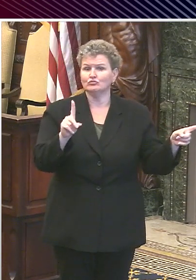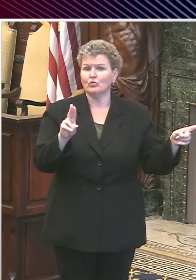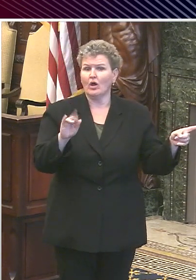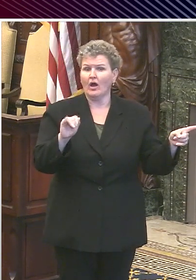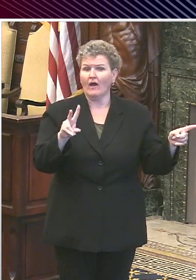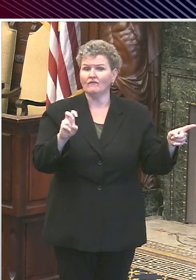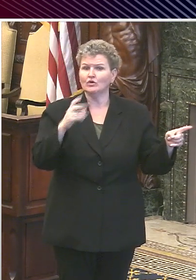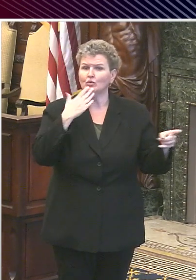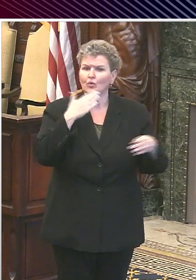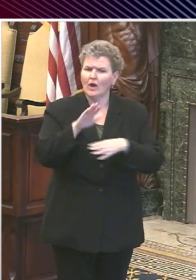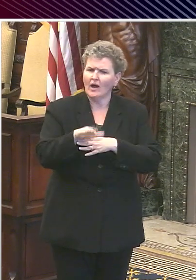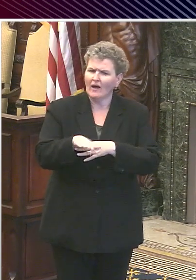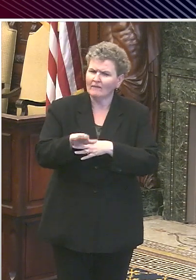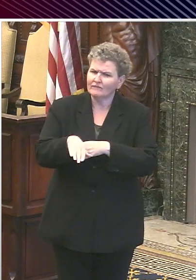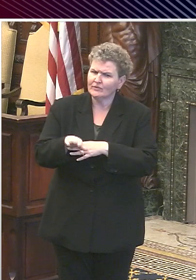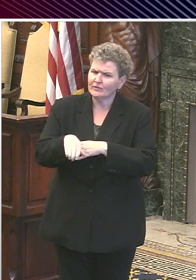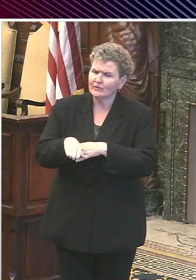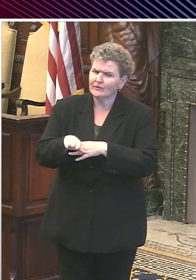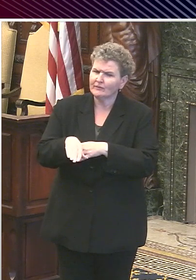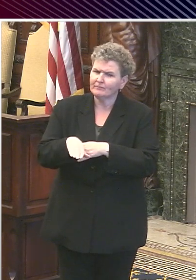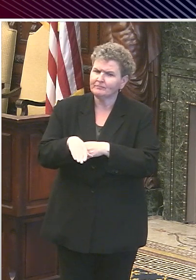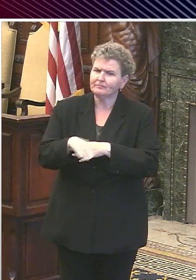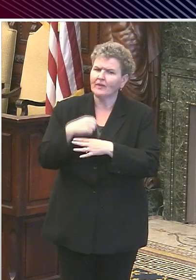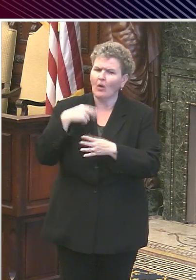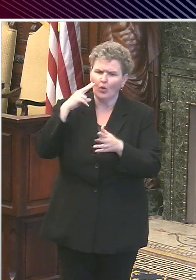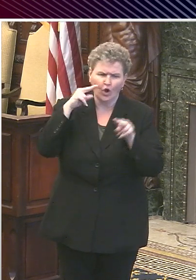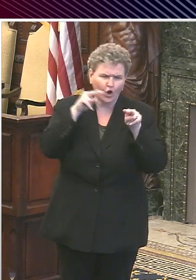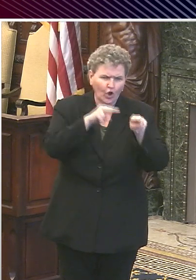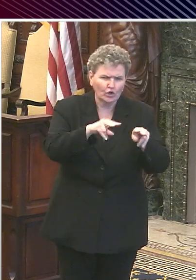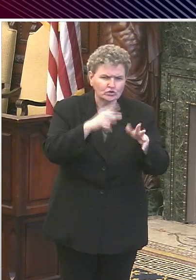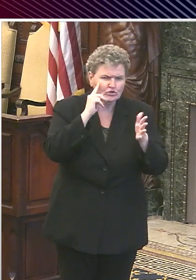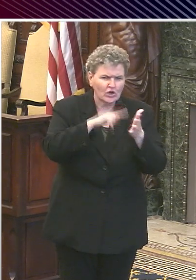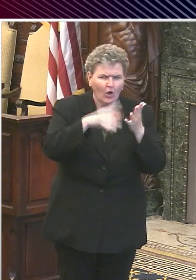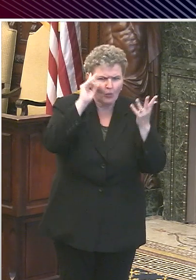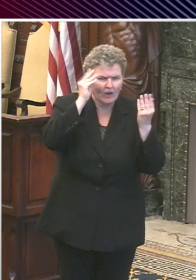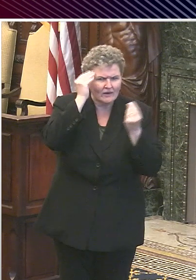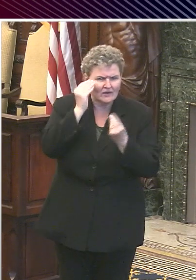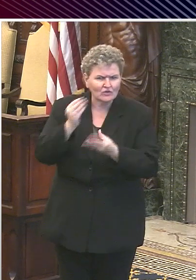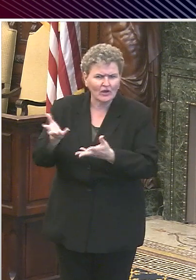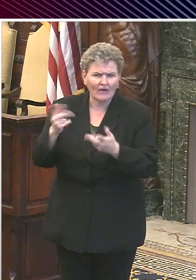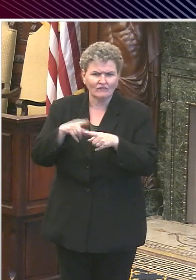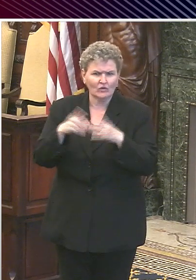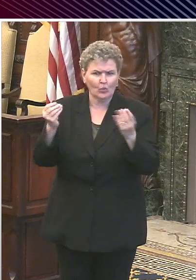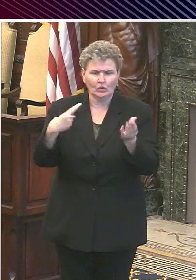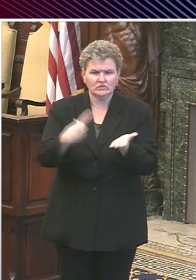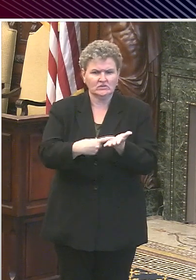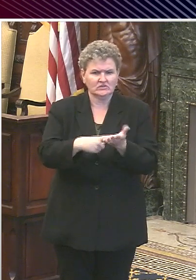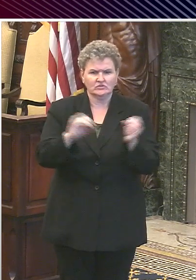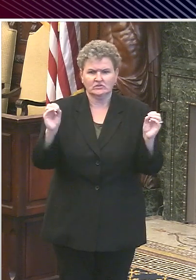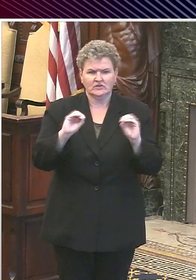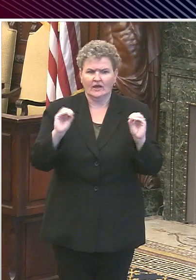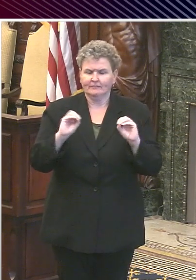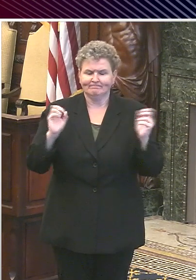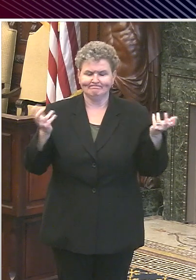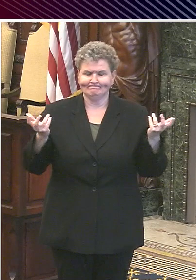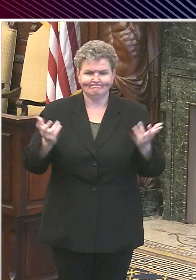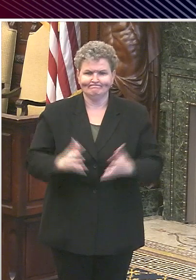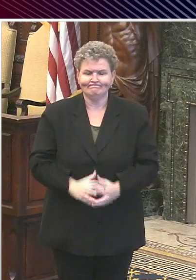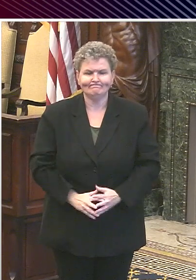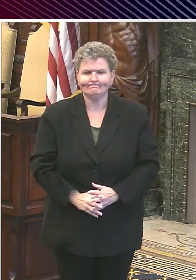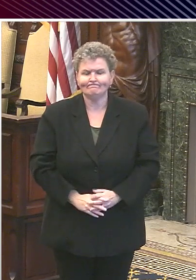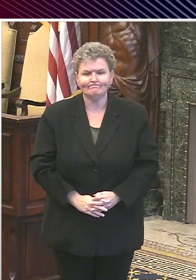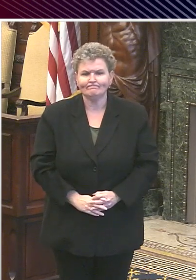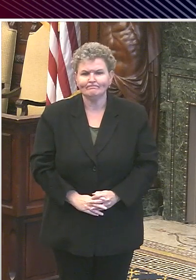hasn't risen to my level either. We'll check, Rosemary, and get back to you about it. Okay, great. Thanks, guys. Great. Thank